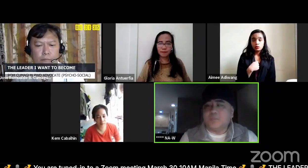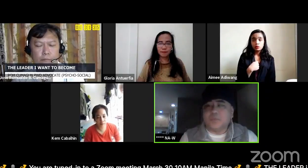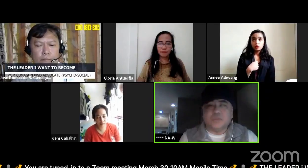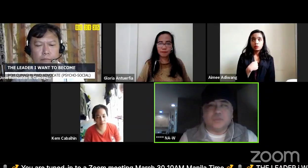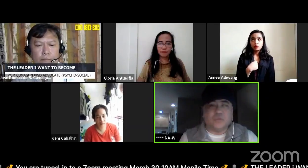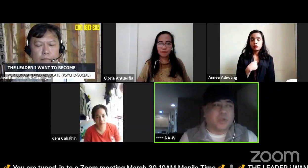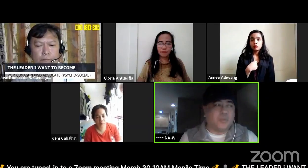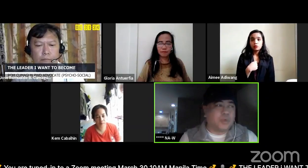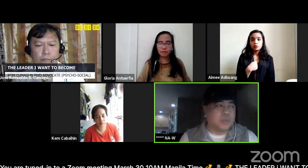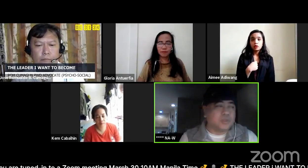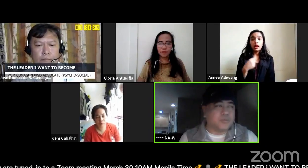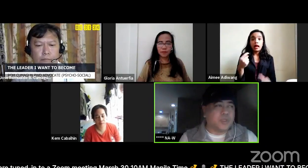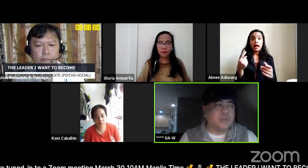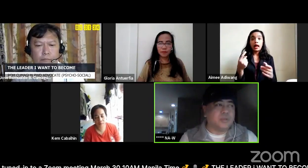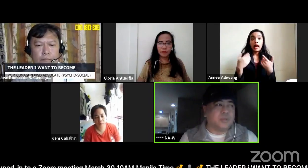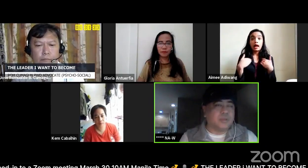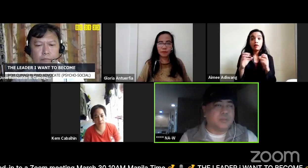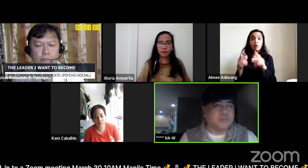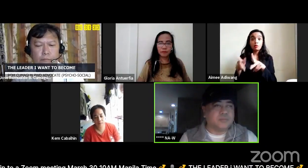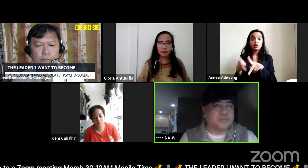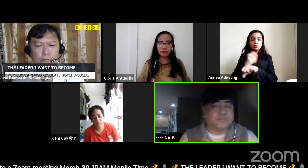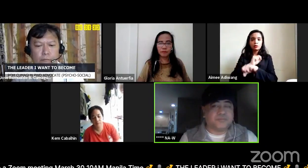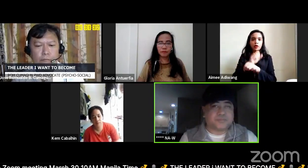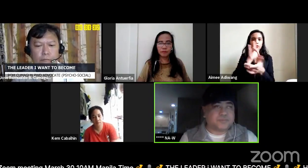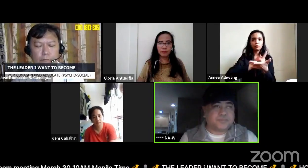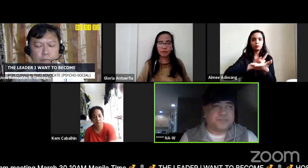I had the opportunity to work abroad as well,